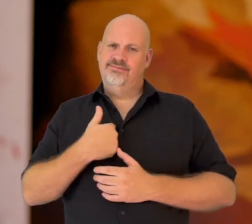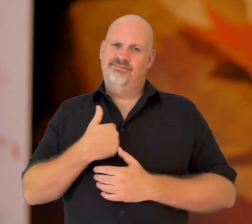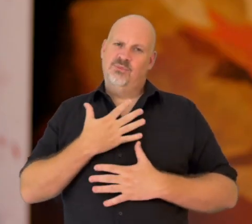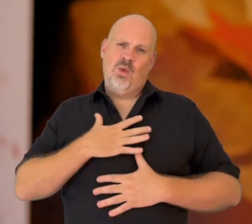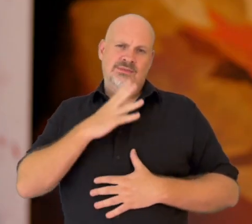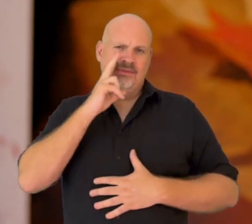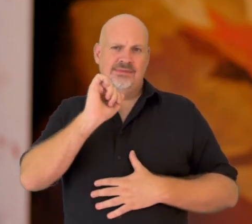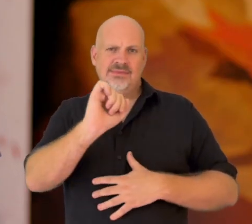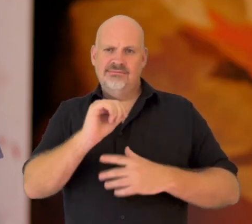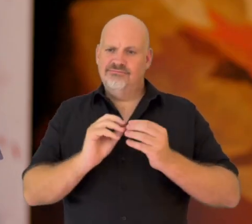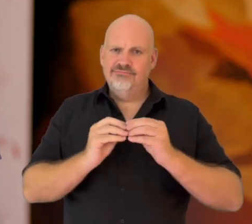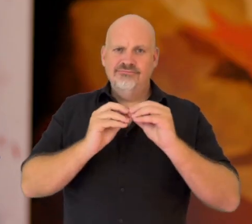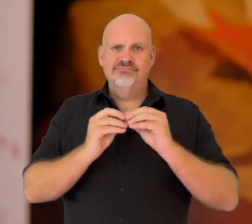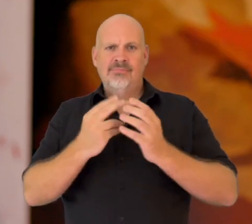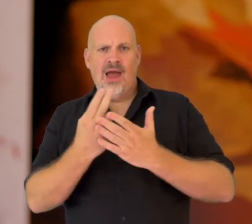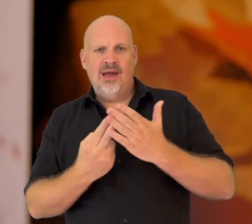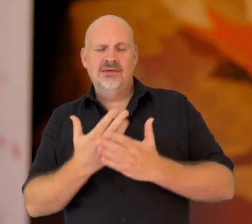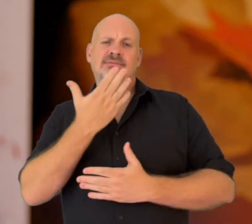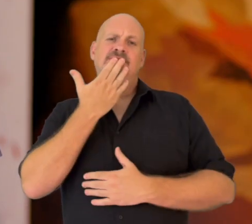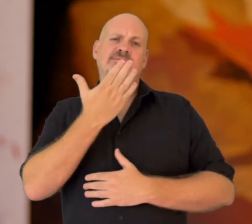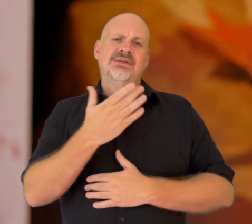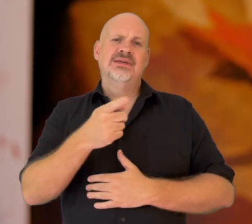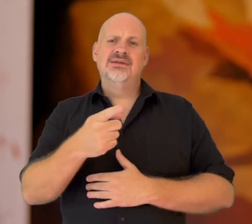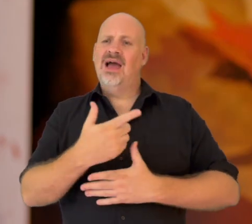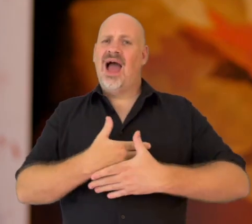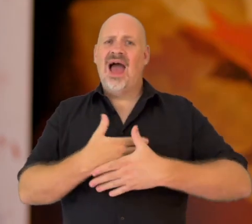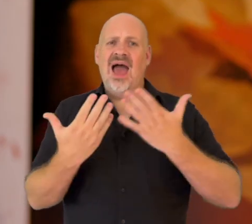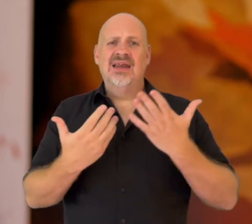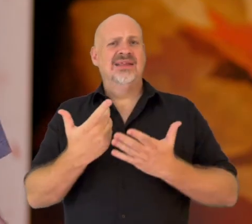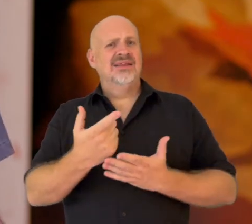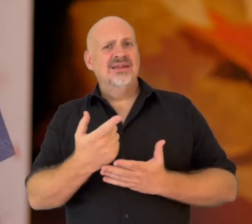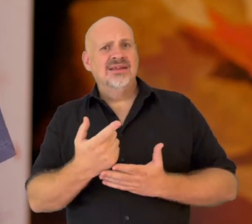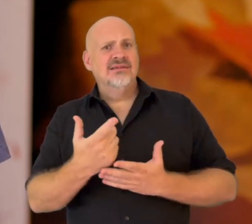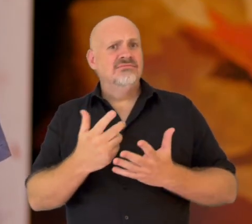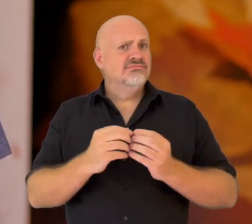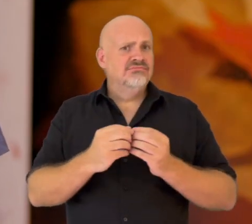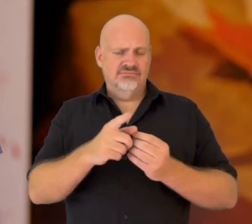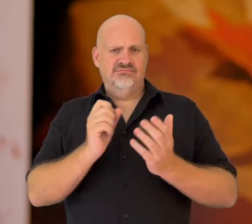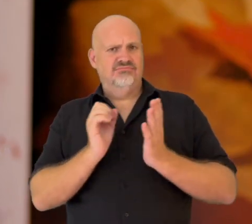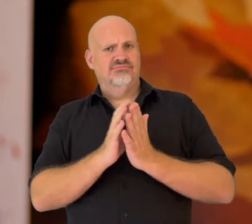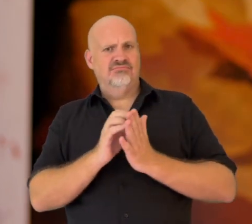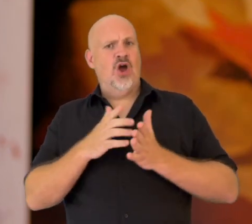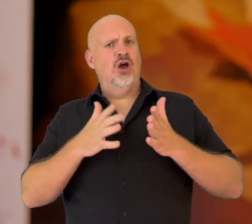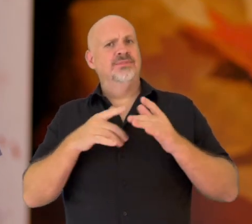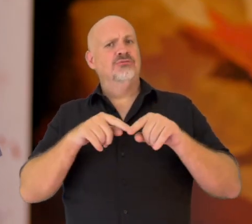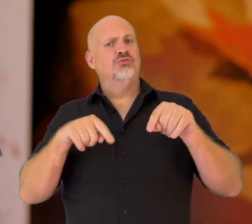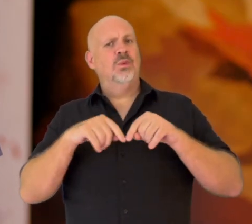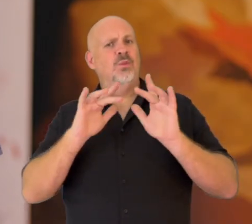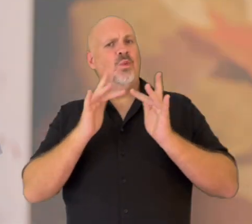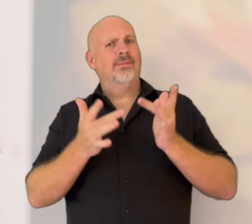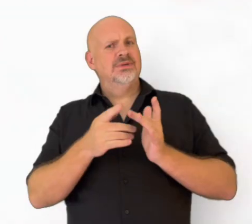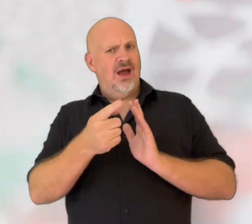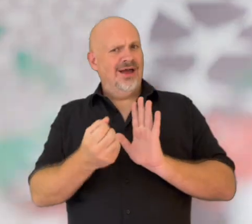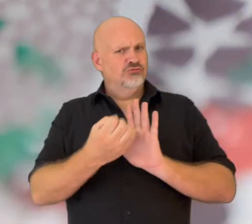your works of art, so please feel free to submit any things you've made to the Hospital Room's website.